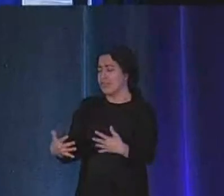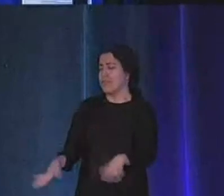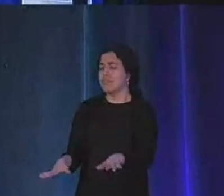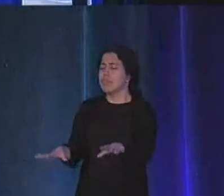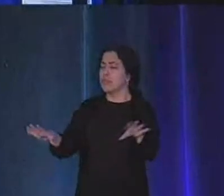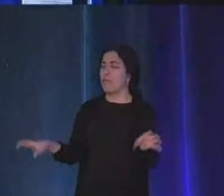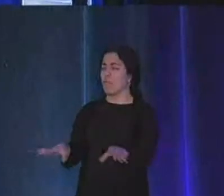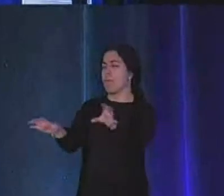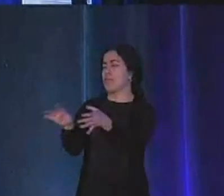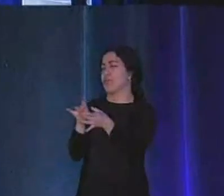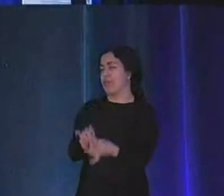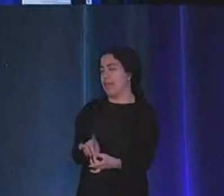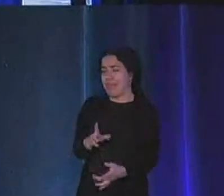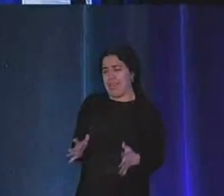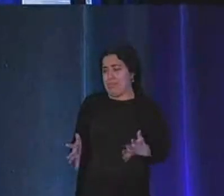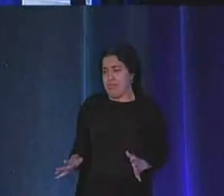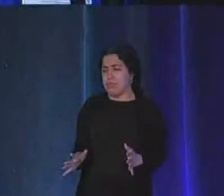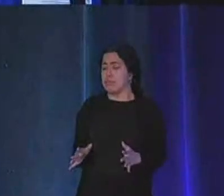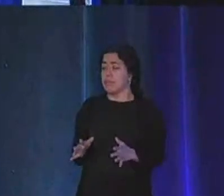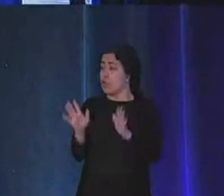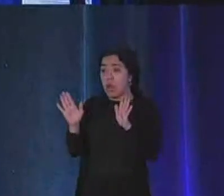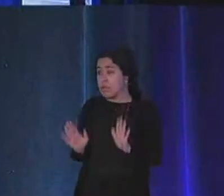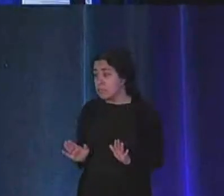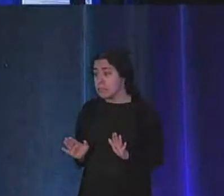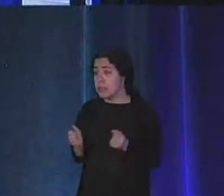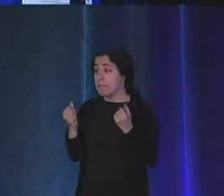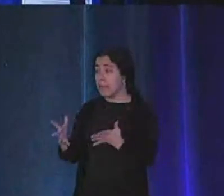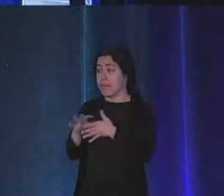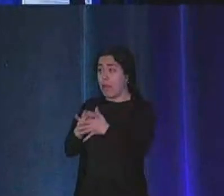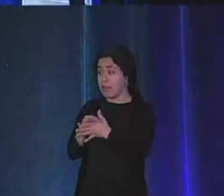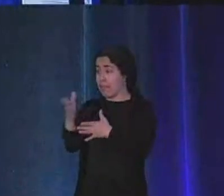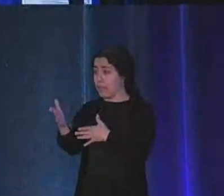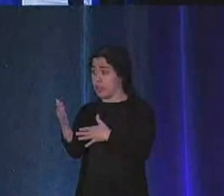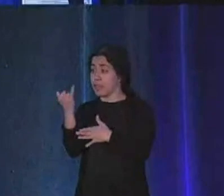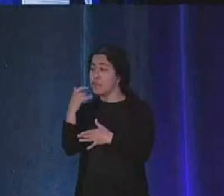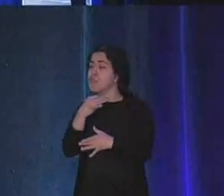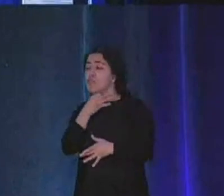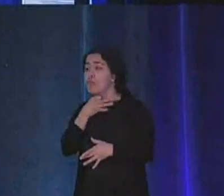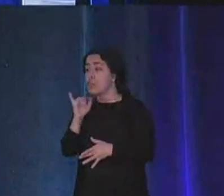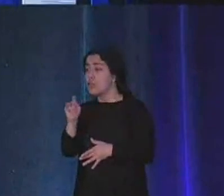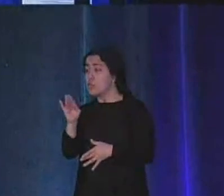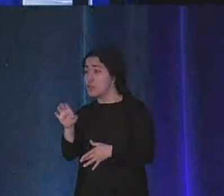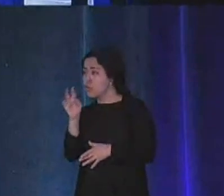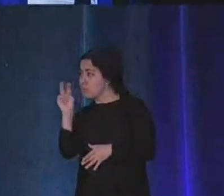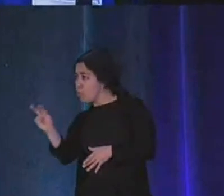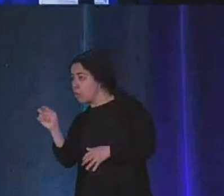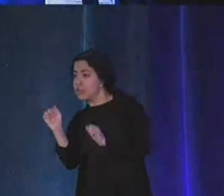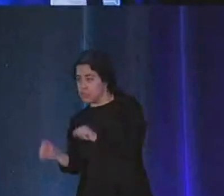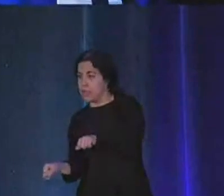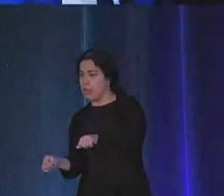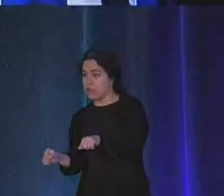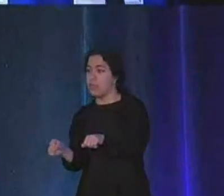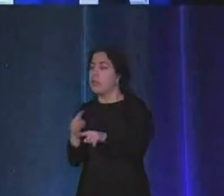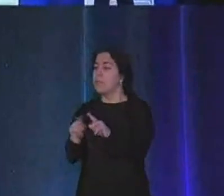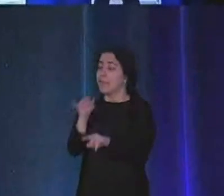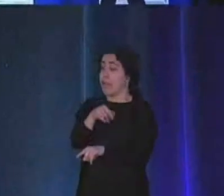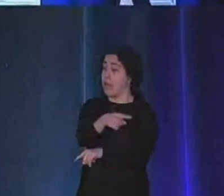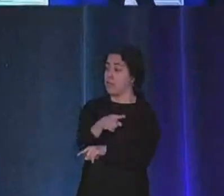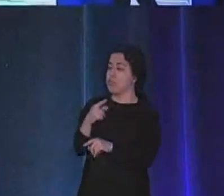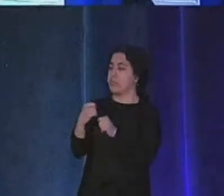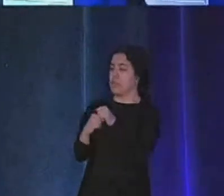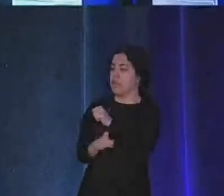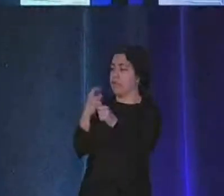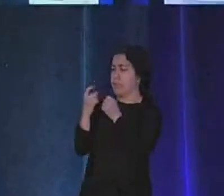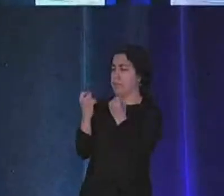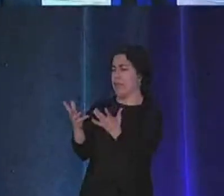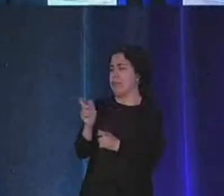related. It was really awesome. A lot of the content is still out there if you want to look at it on YouTube. But it was kind of like the foundation for a lot of